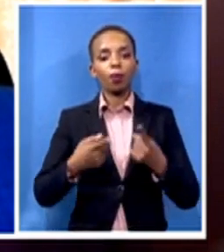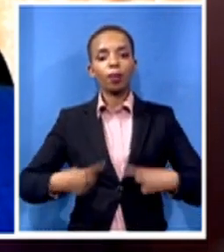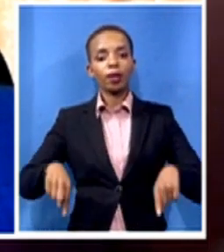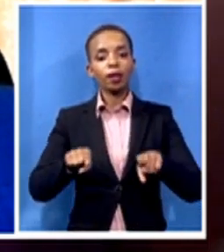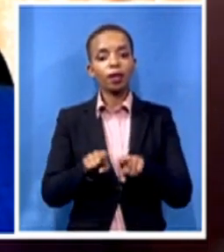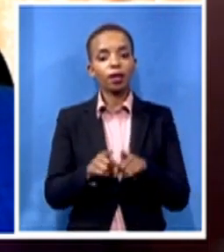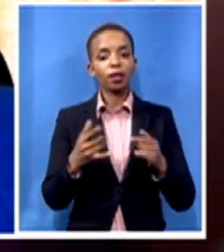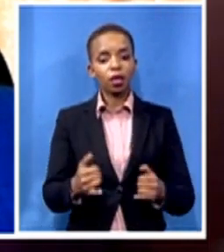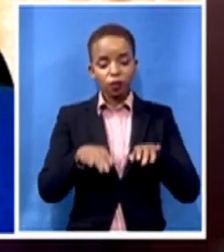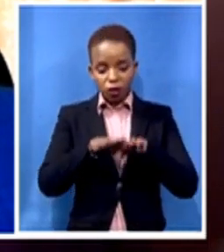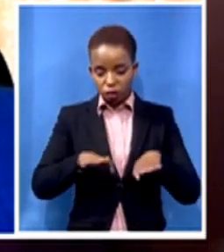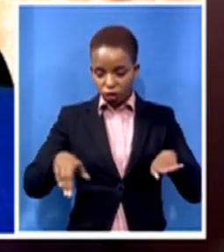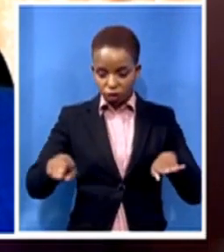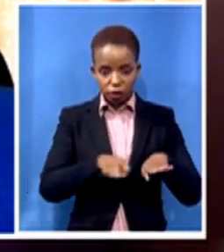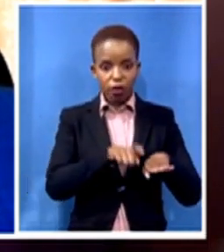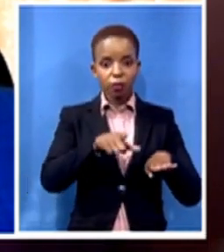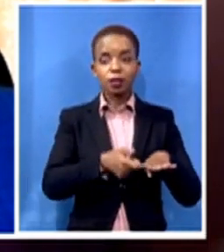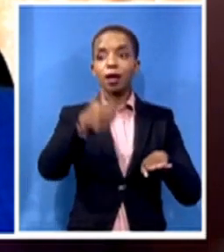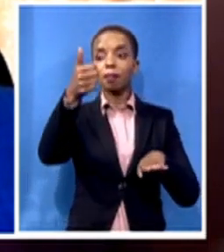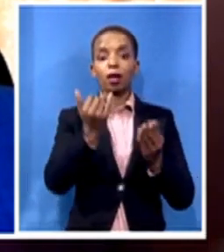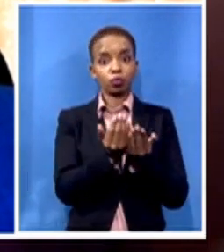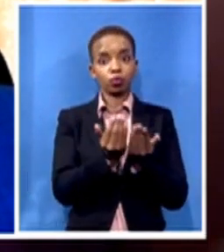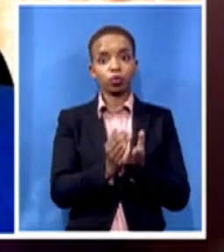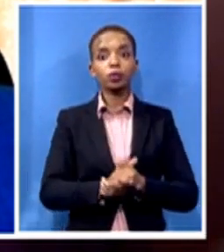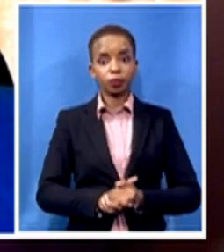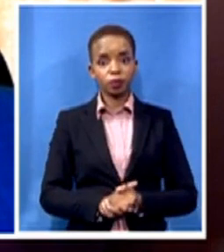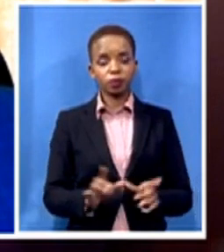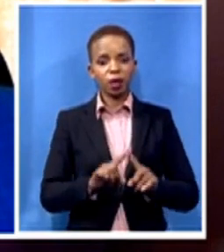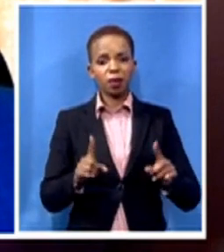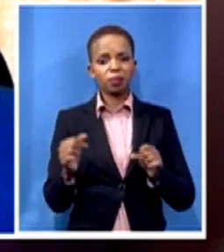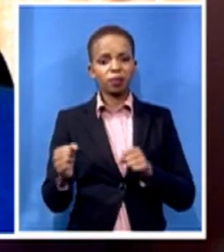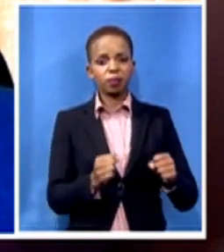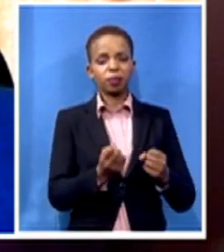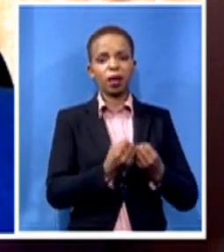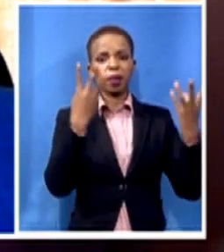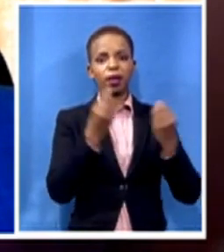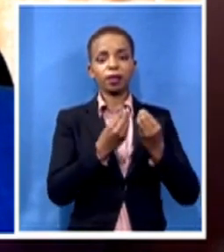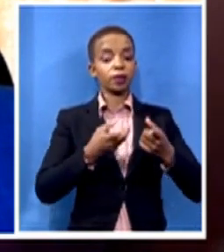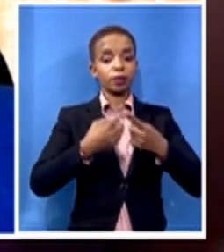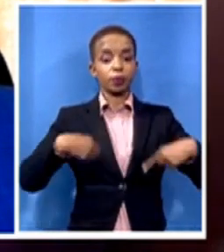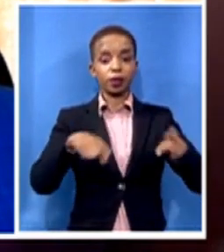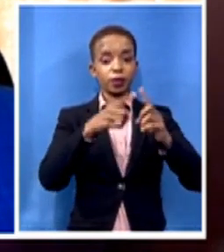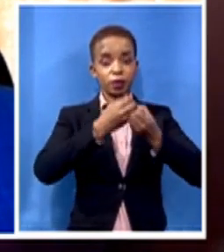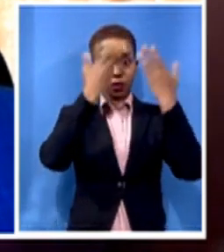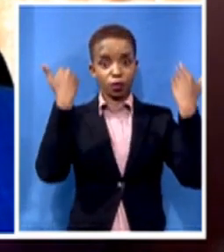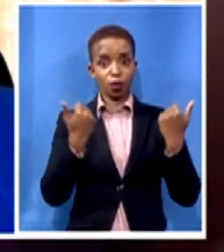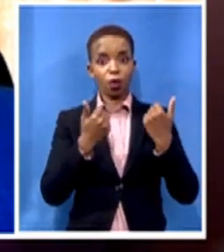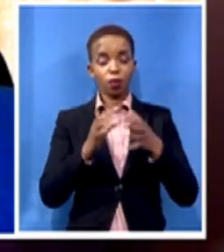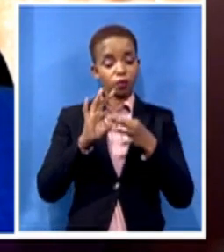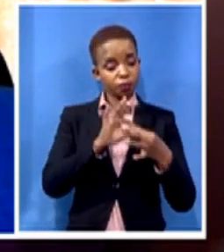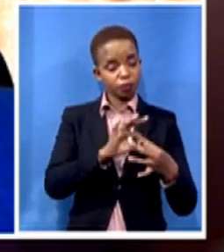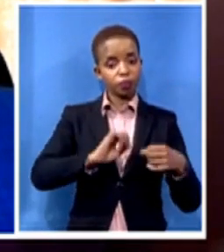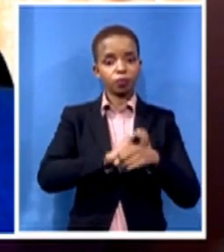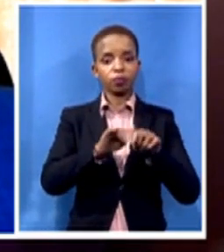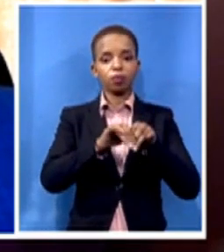many unknowns with regards to COVID-19. The World Health Organization tells us that the risk of severe disease and